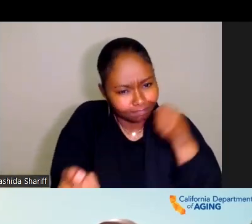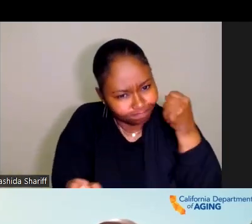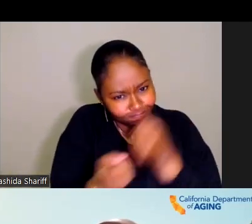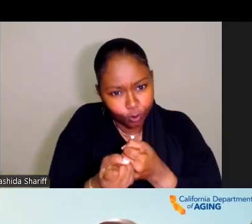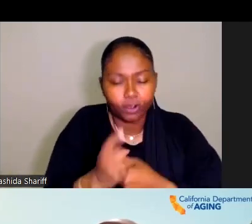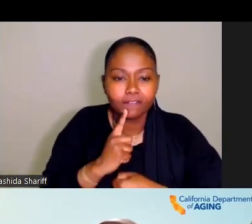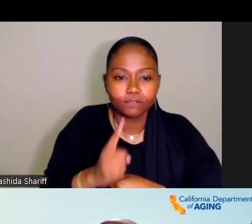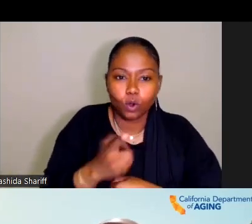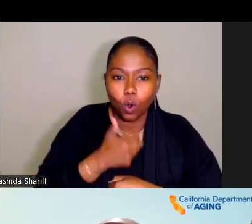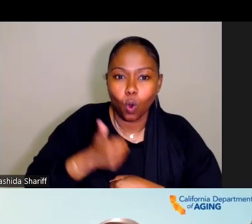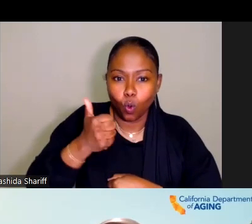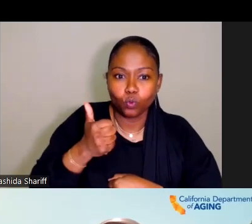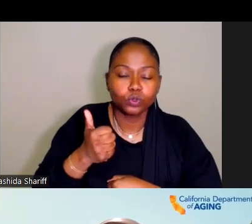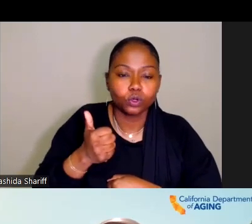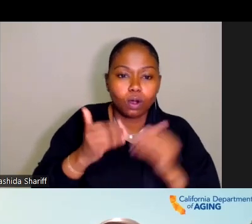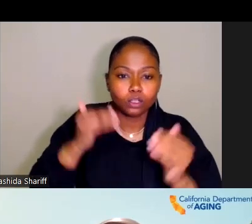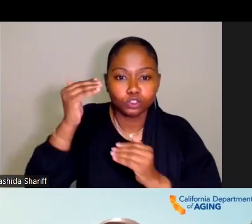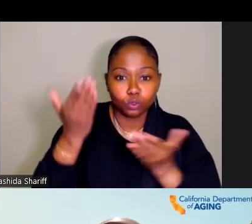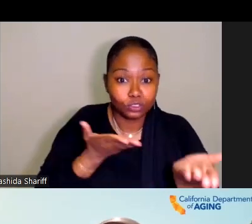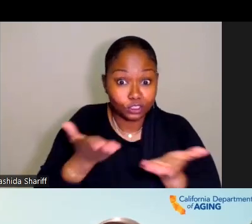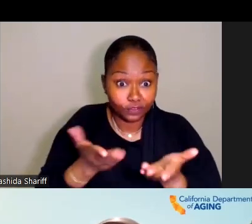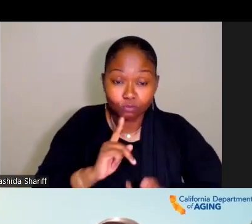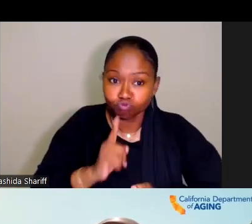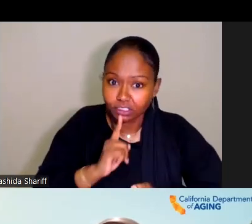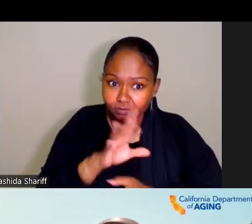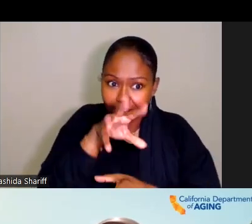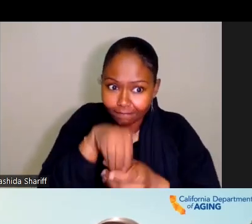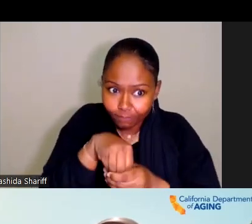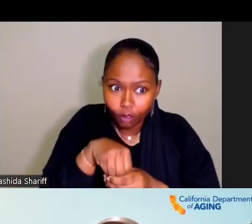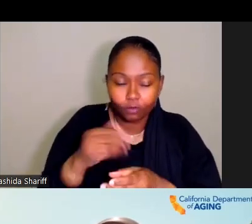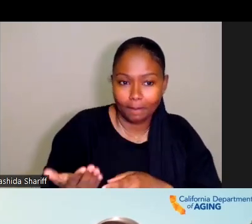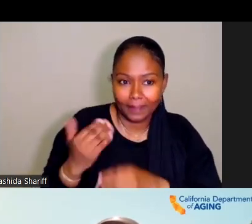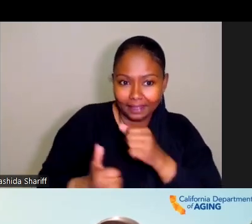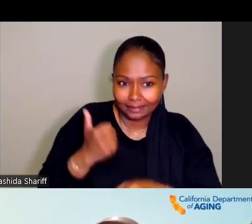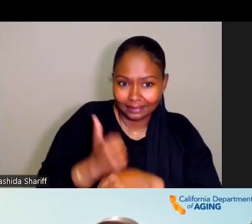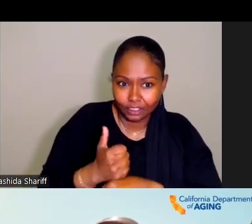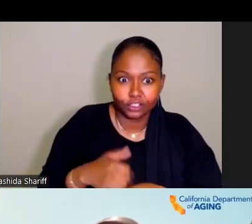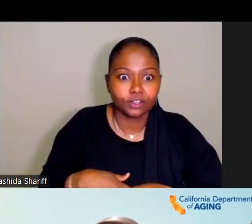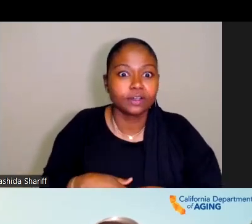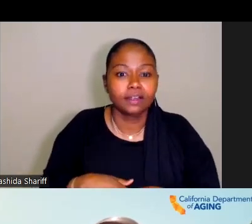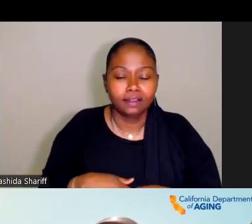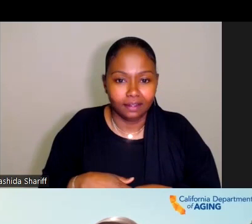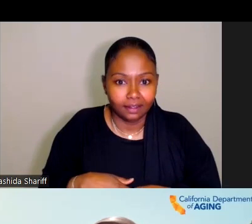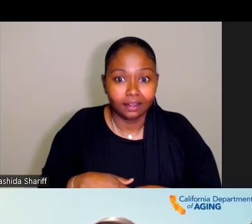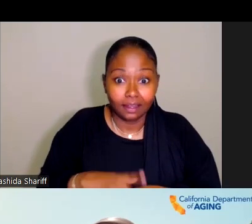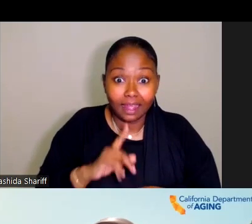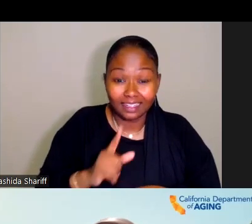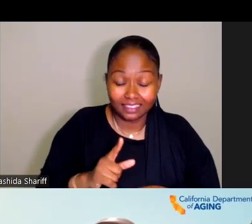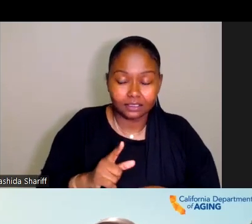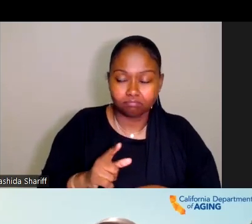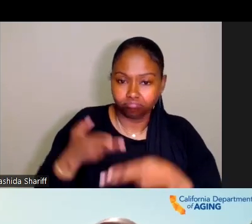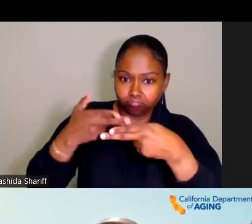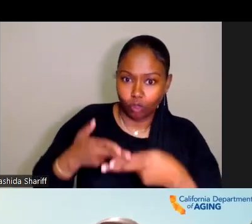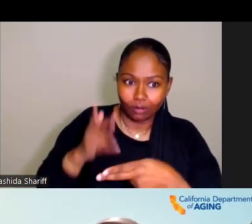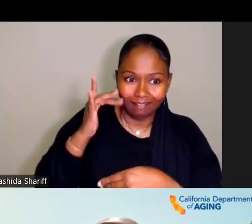been really engaged over the past year in an initiative referred to as California 2030.